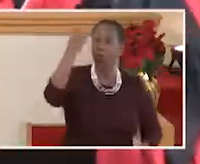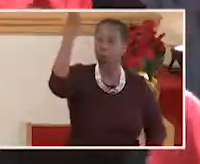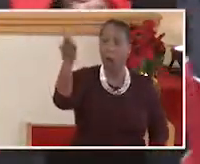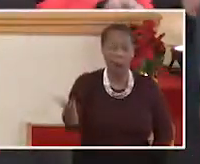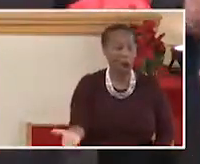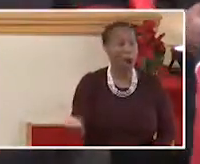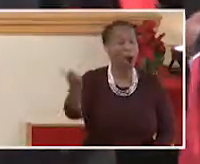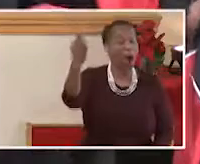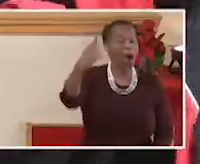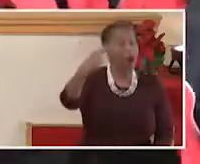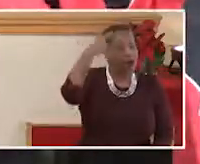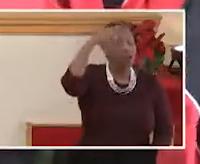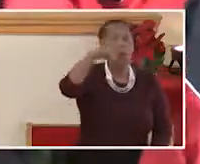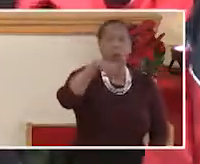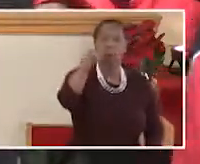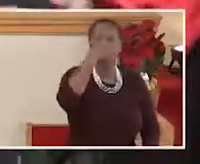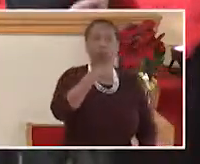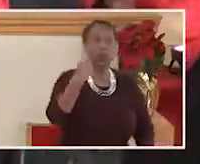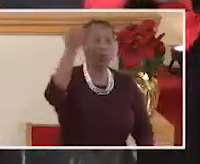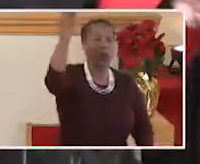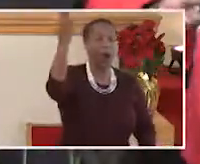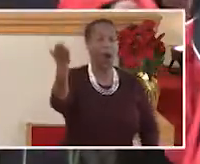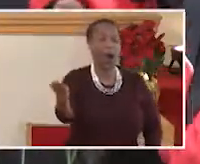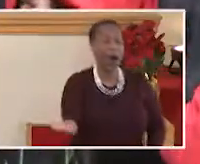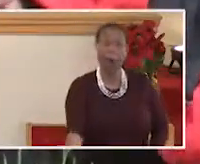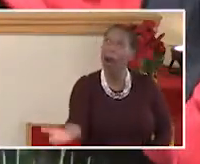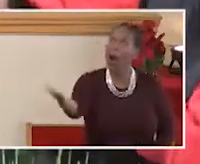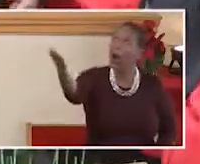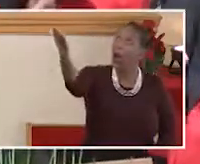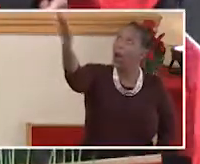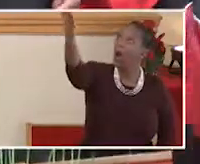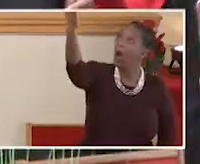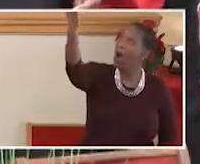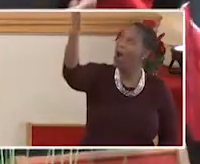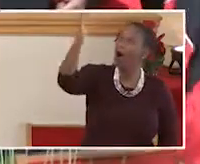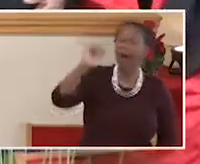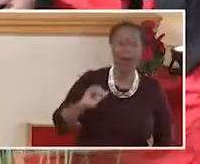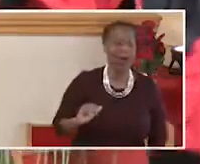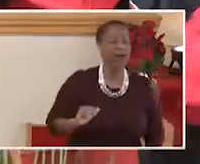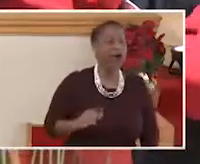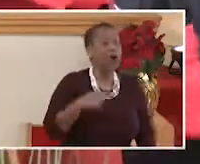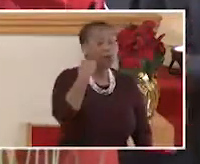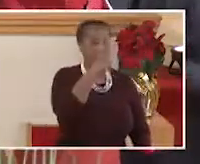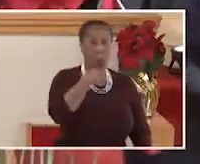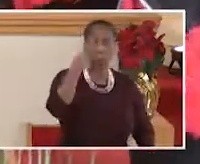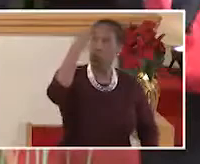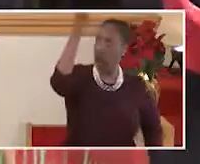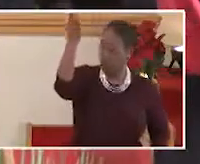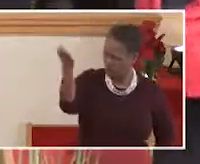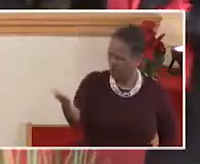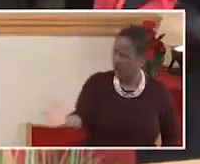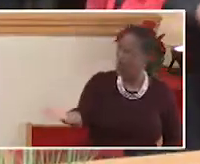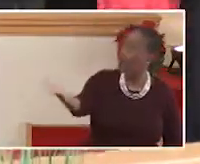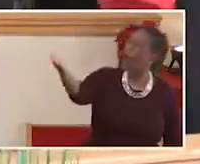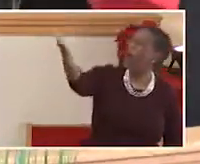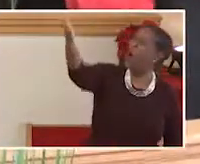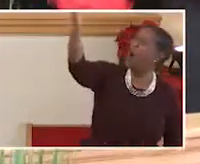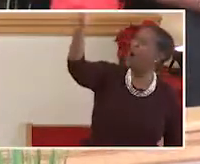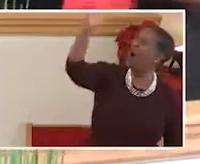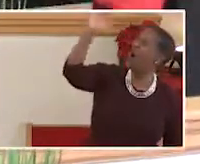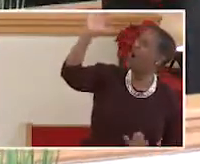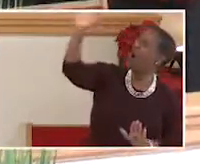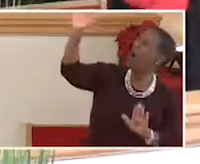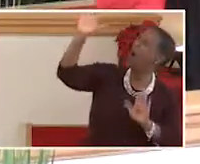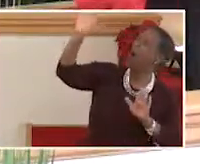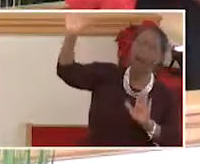he's the King of Kings and the Lord of Lords. Come on, he's the great shepherd. Hallelujah. He's